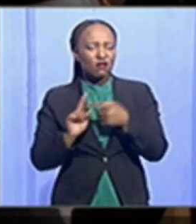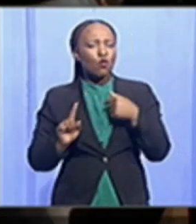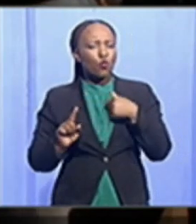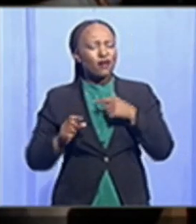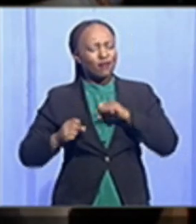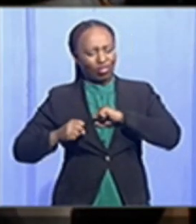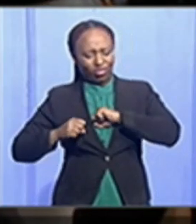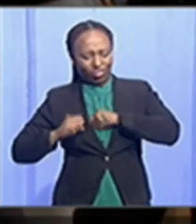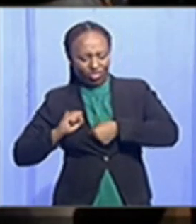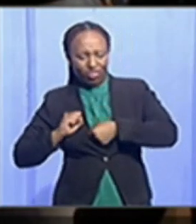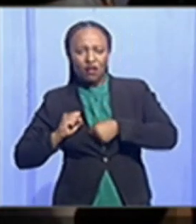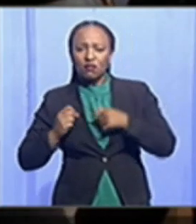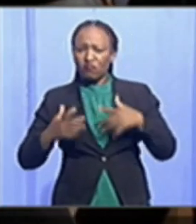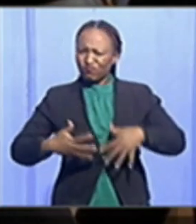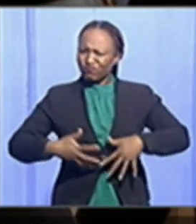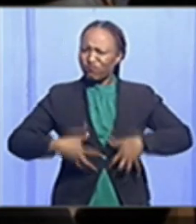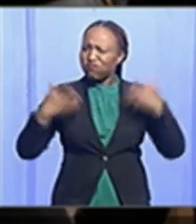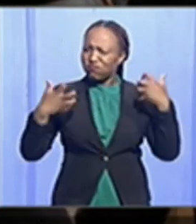just feel like